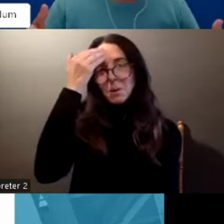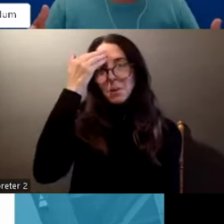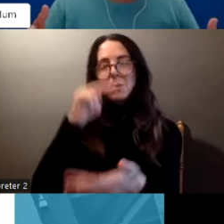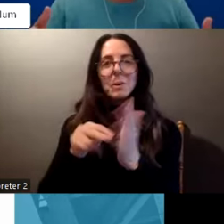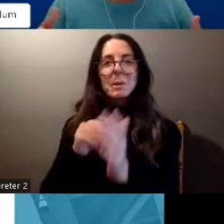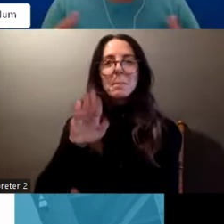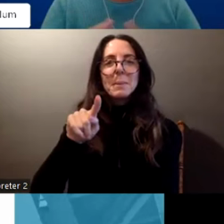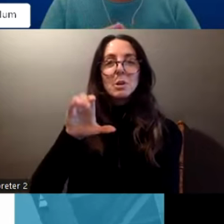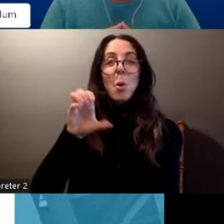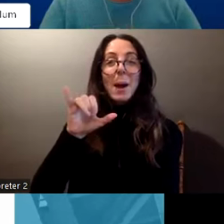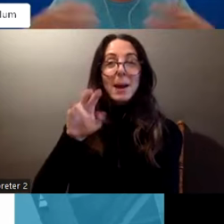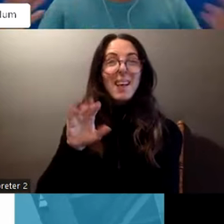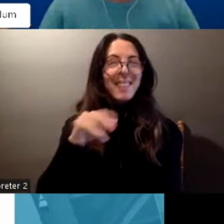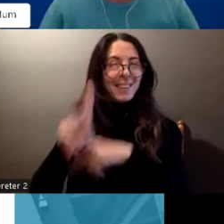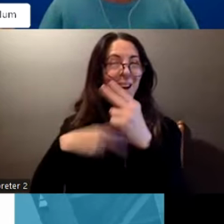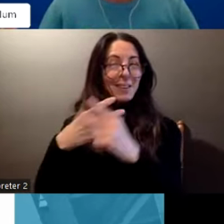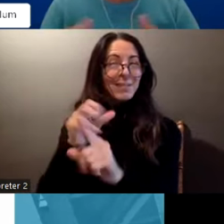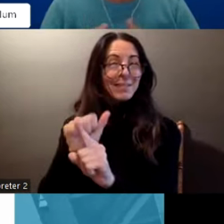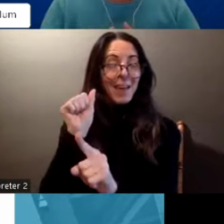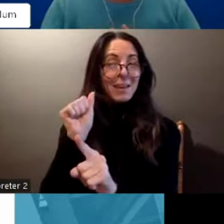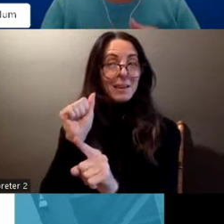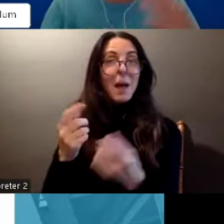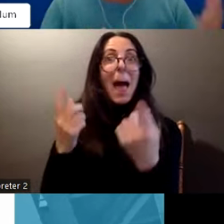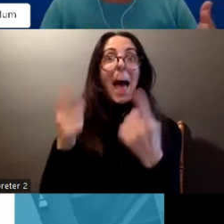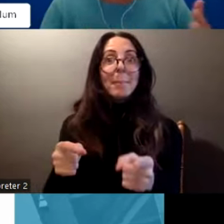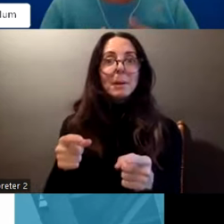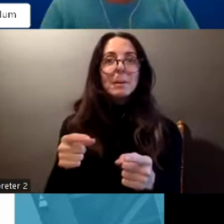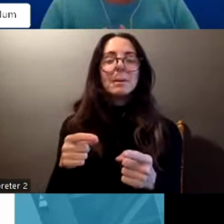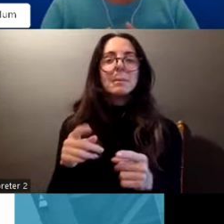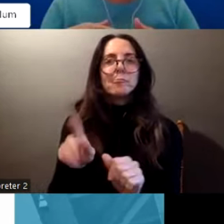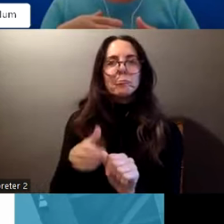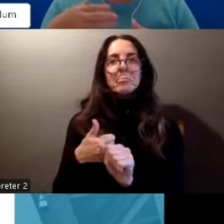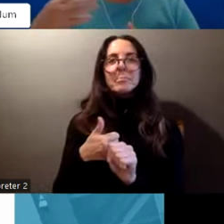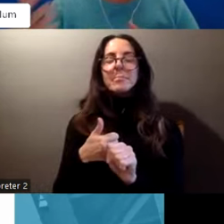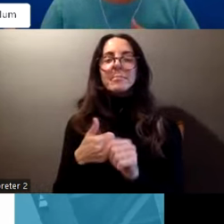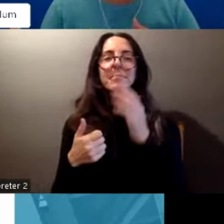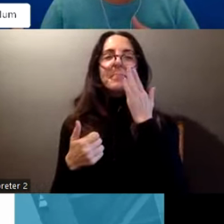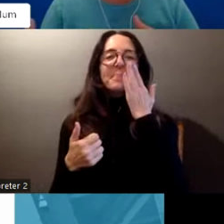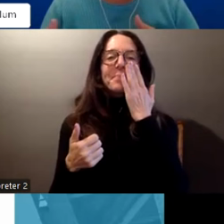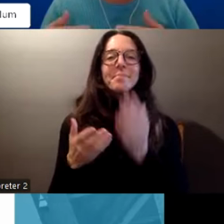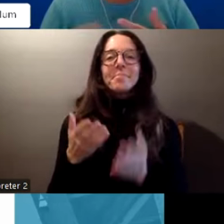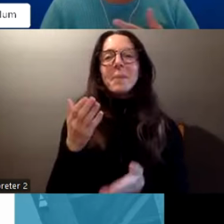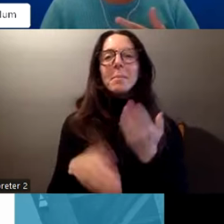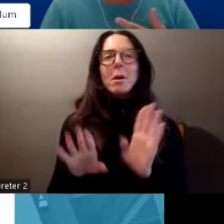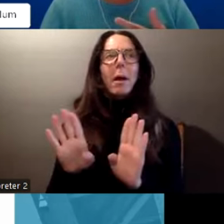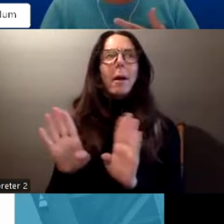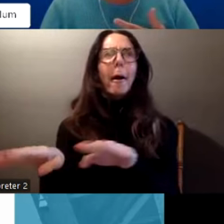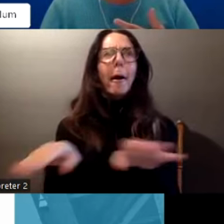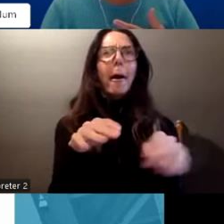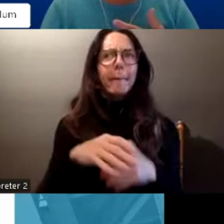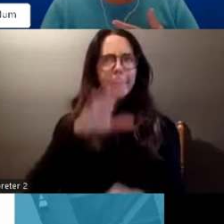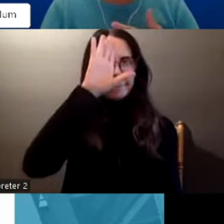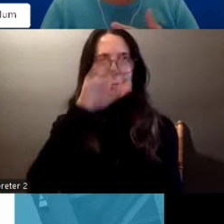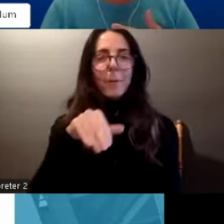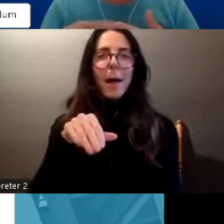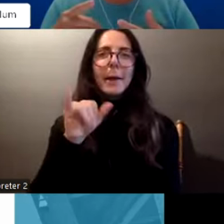crypto scams, fraudsters are putting out ads, telling people you can make a lot of